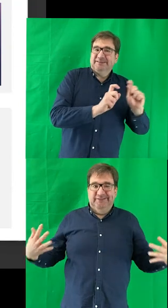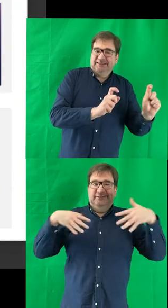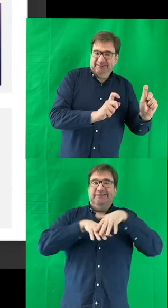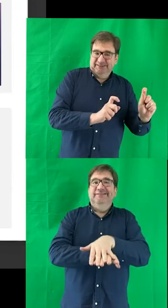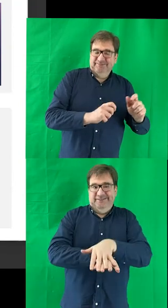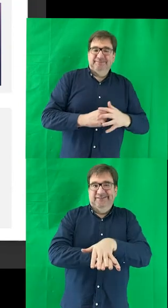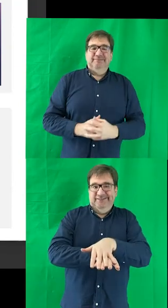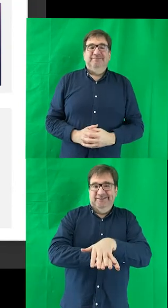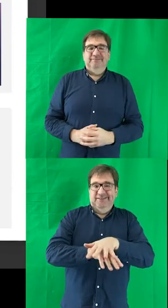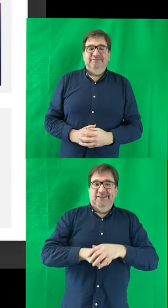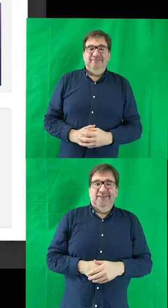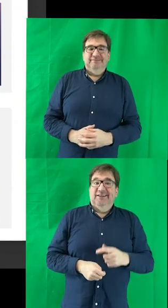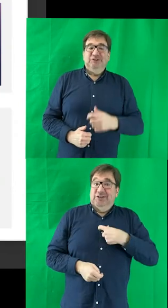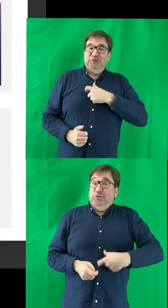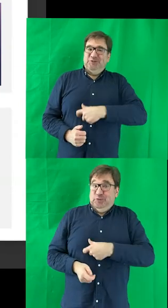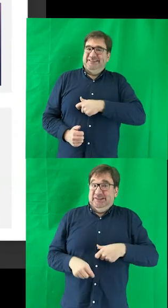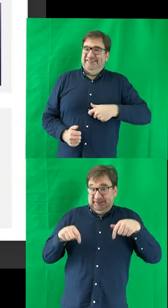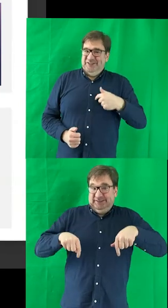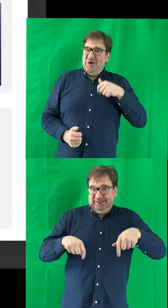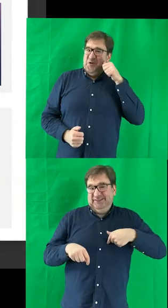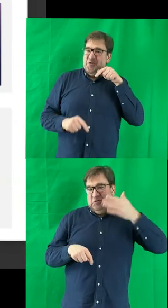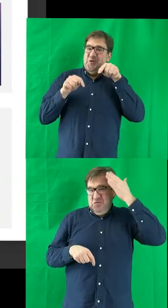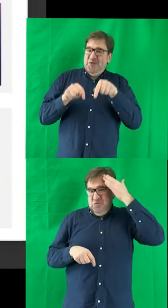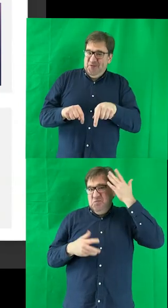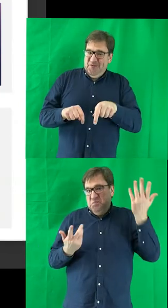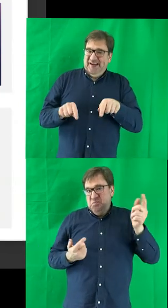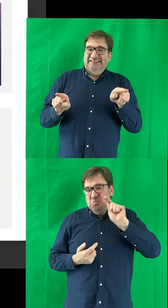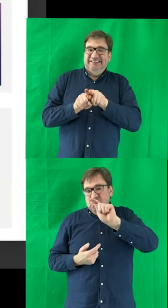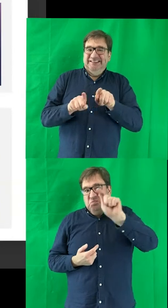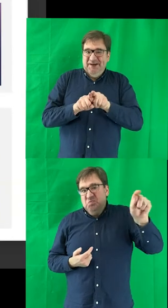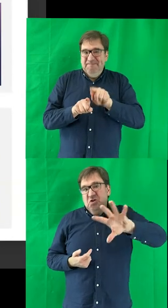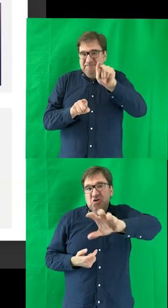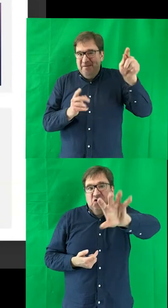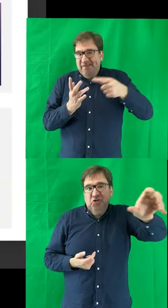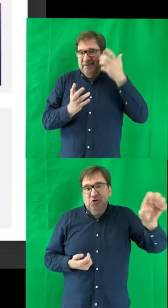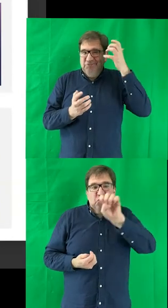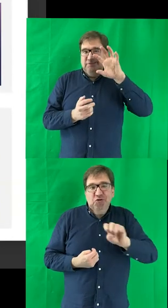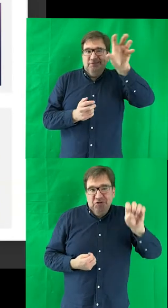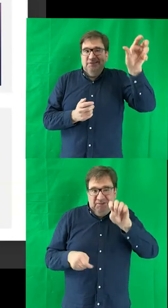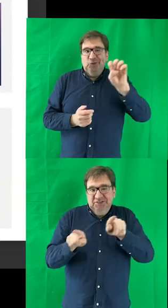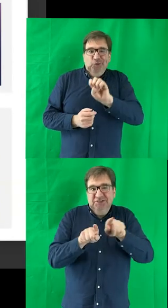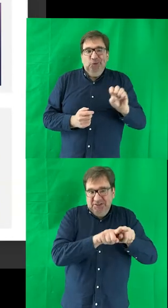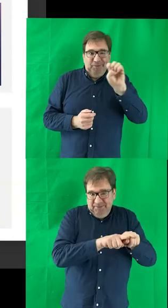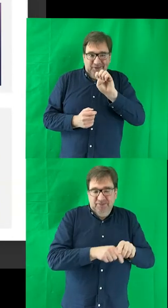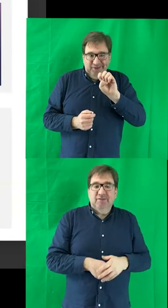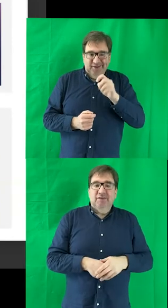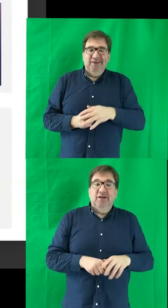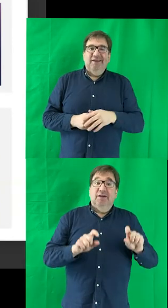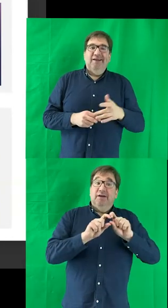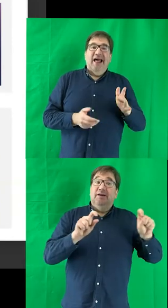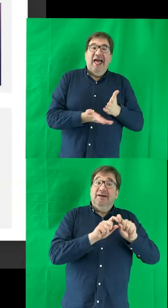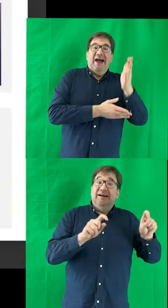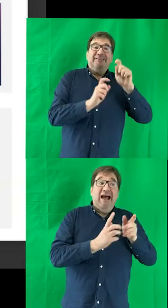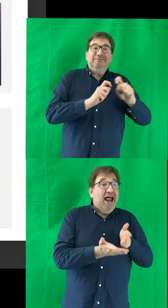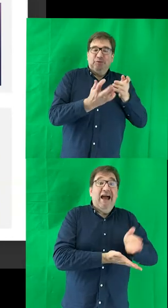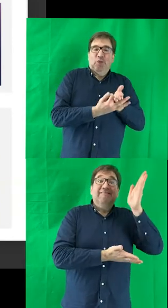live subtitles. And in Switzerland, and I know that's also the case in other countries in Europe, live subtitles